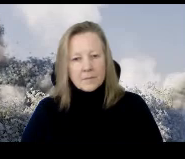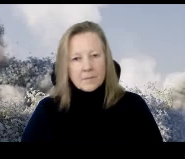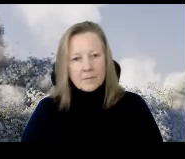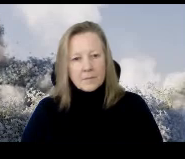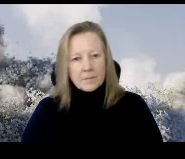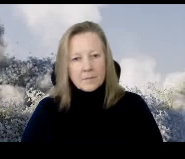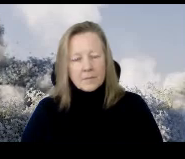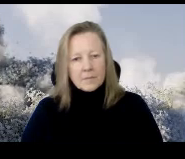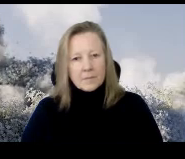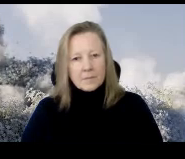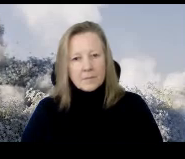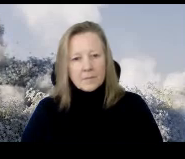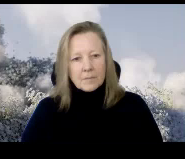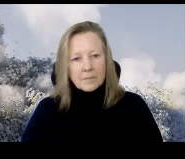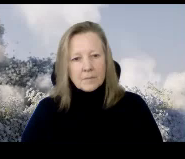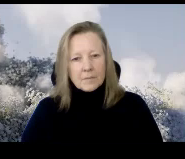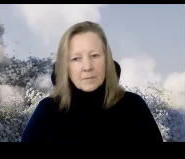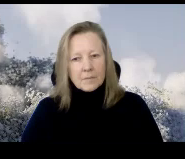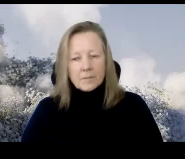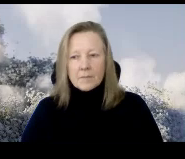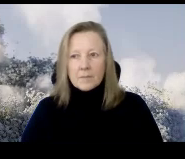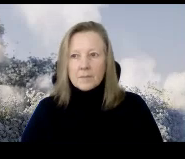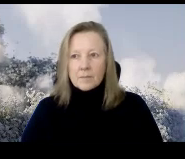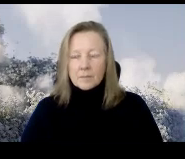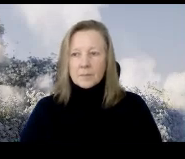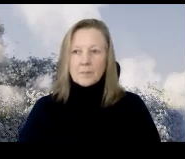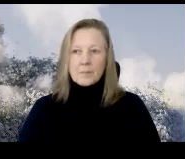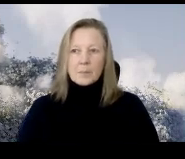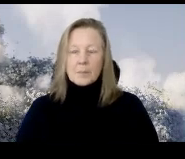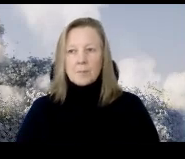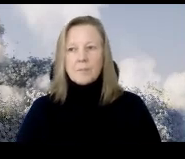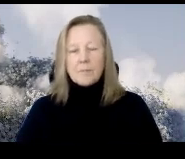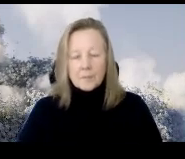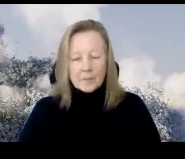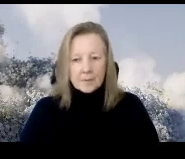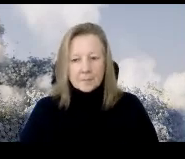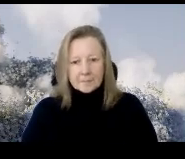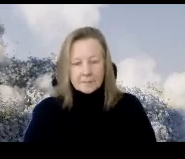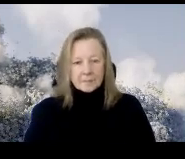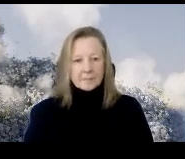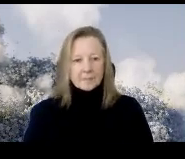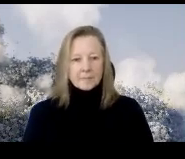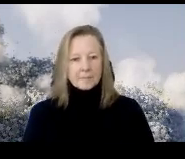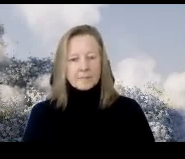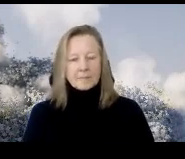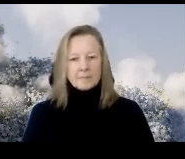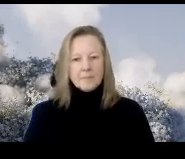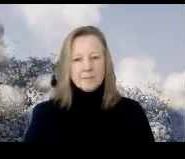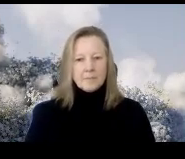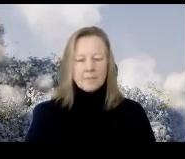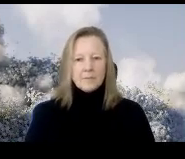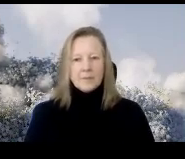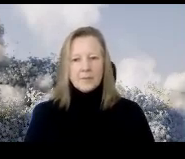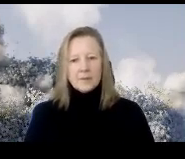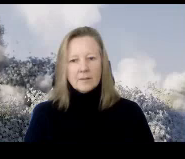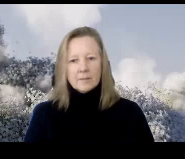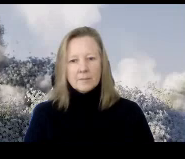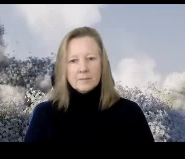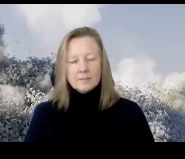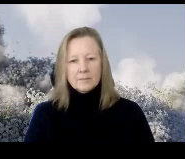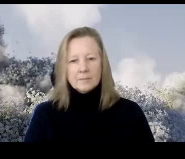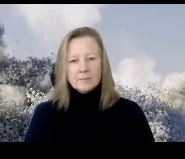Before I introduce our today's presenter for today, I would like to run a few polls just to know you more